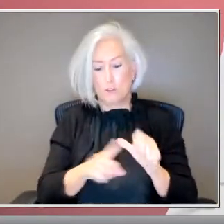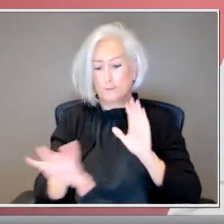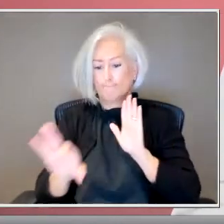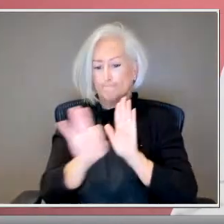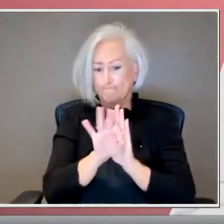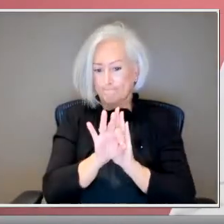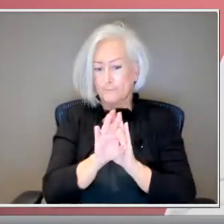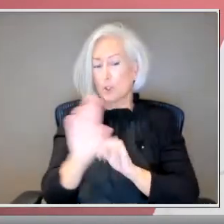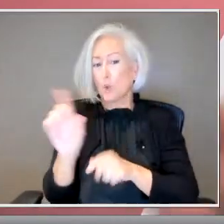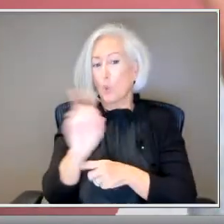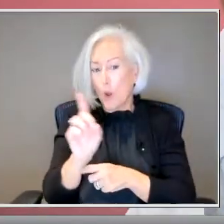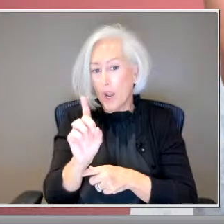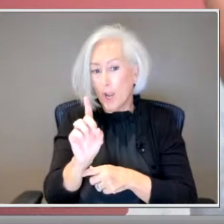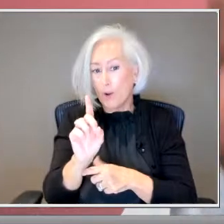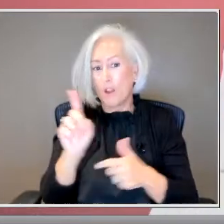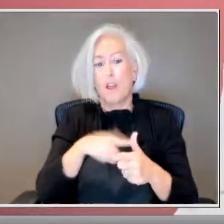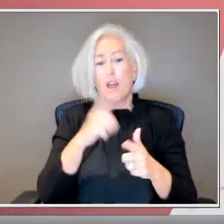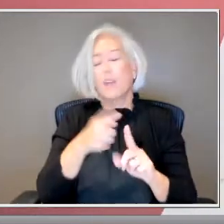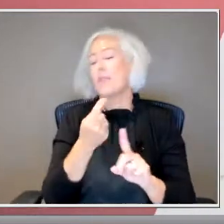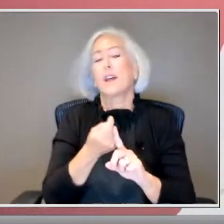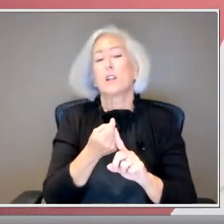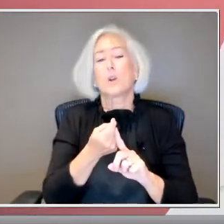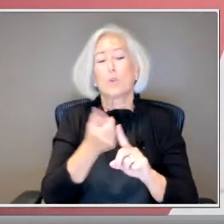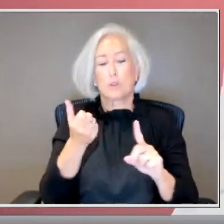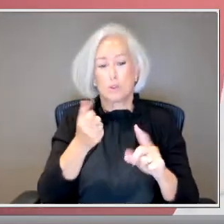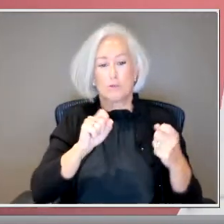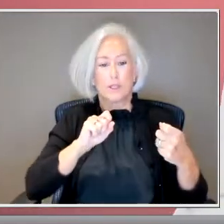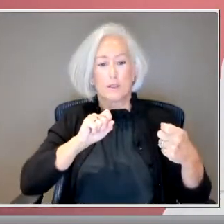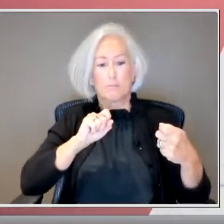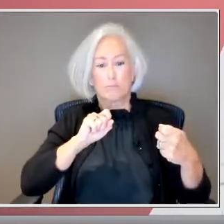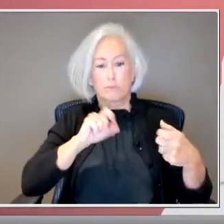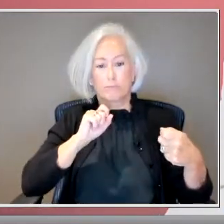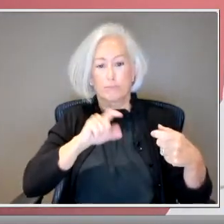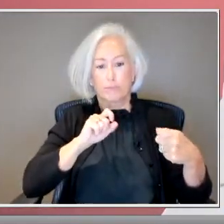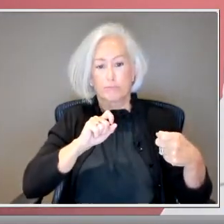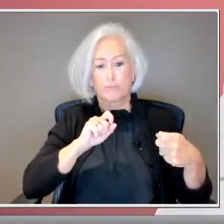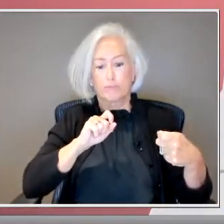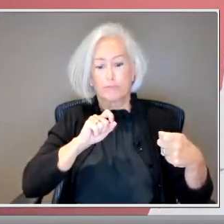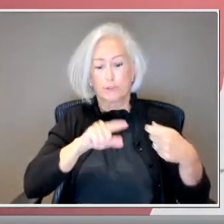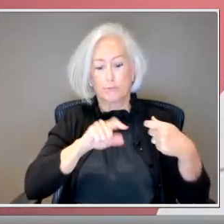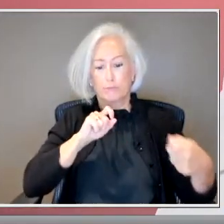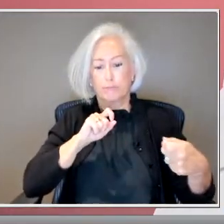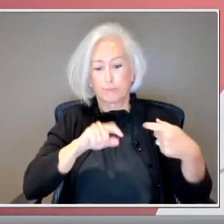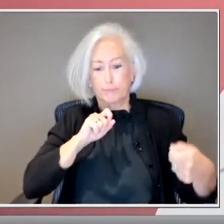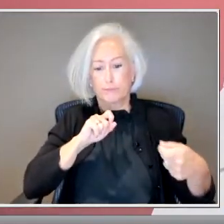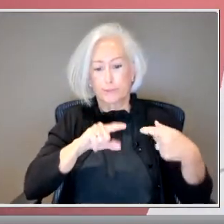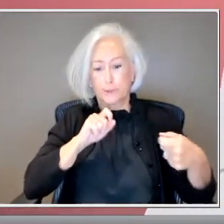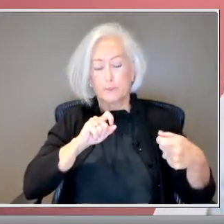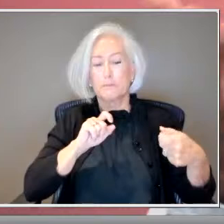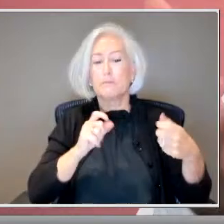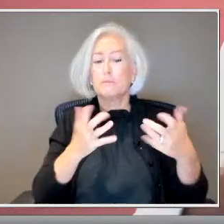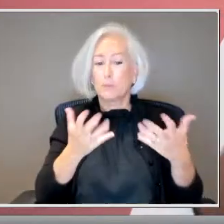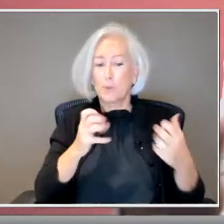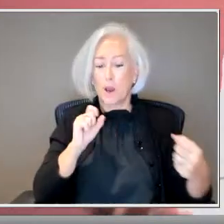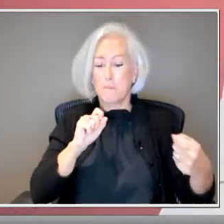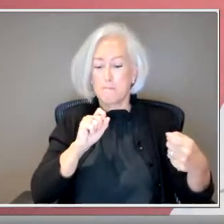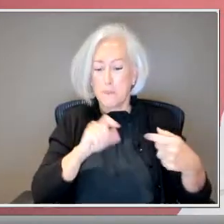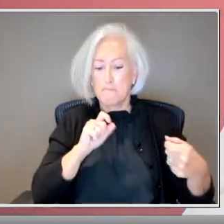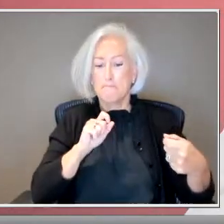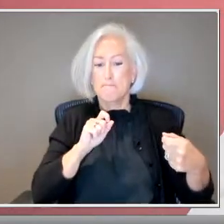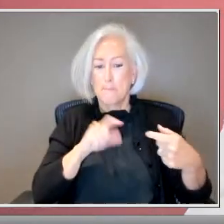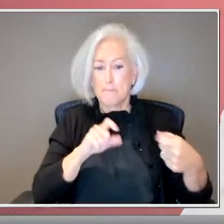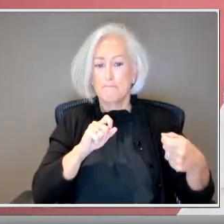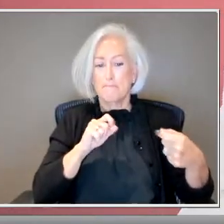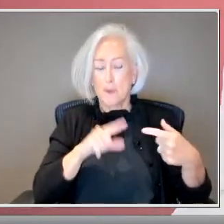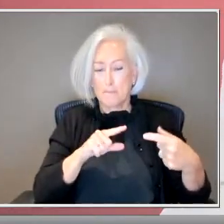we eradicate those abnormal signals by delivering some kind of an energy. Most commonly we deliver radio frequency energy, and now we have a different kind of